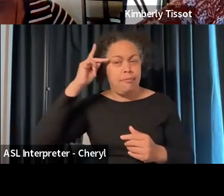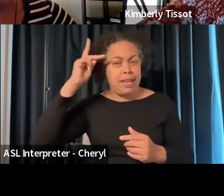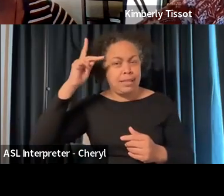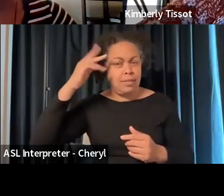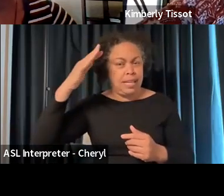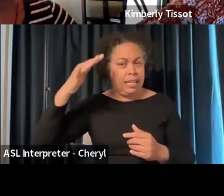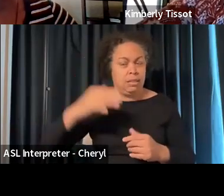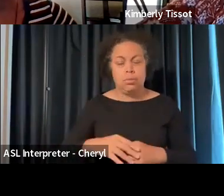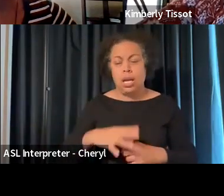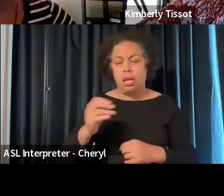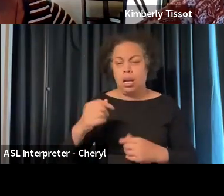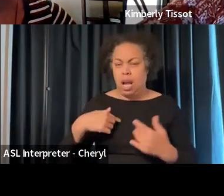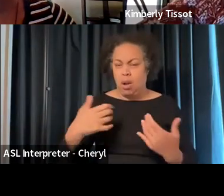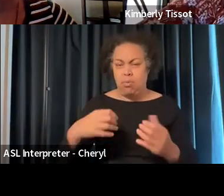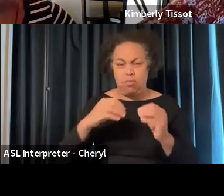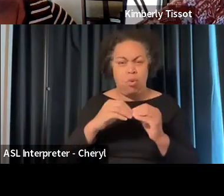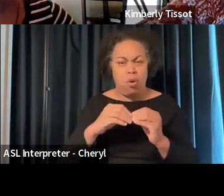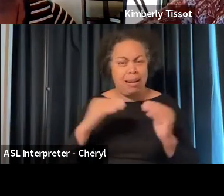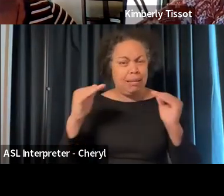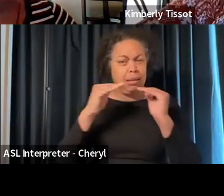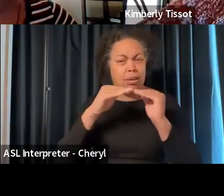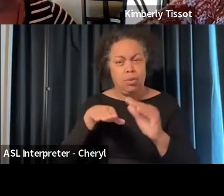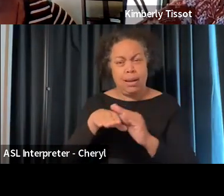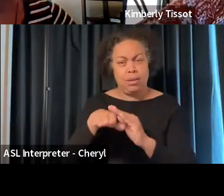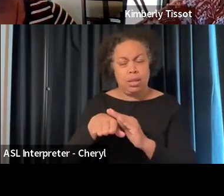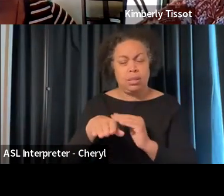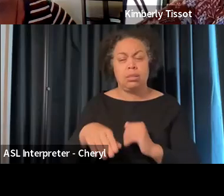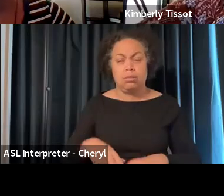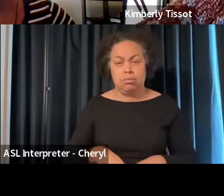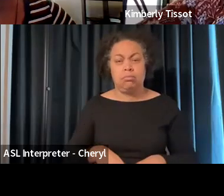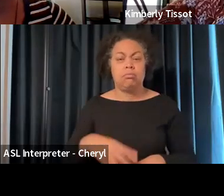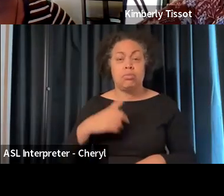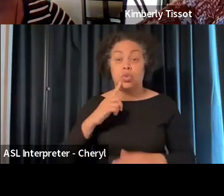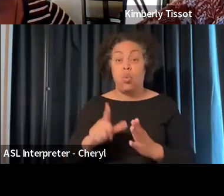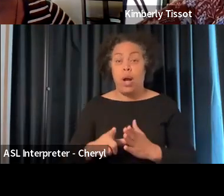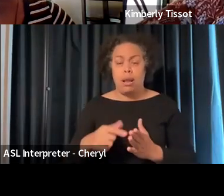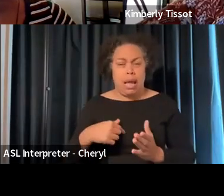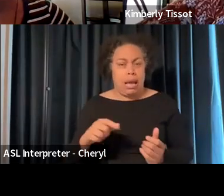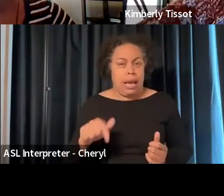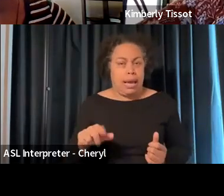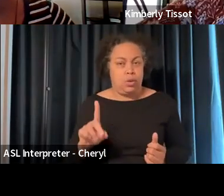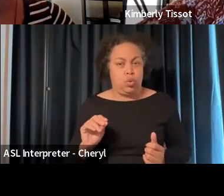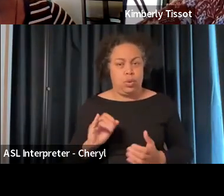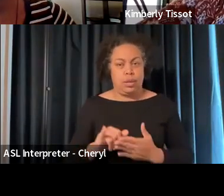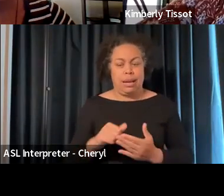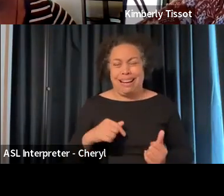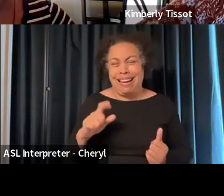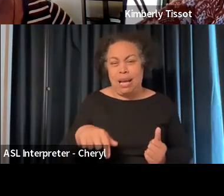wanting equal access to things. And so for a while, it was like, this is what I have to do to get what I want. I have